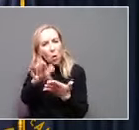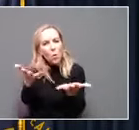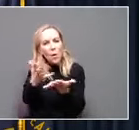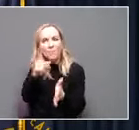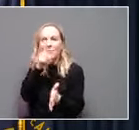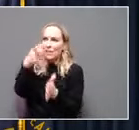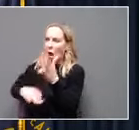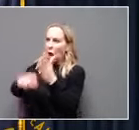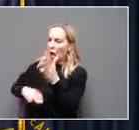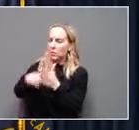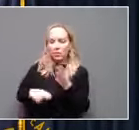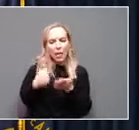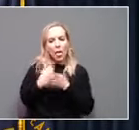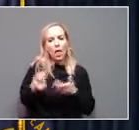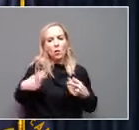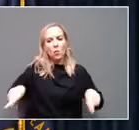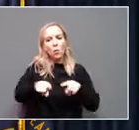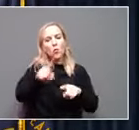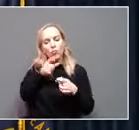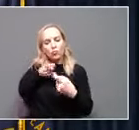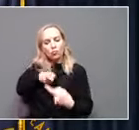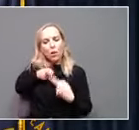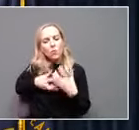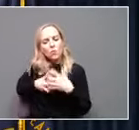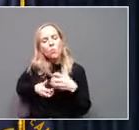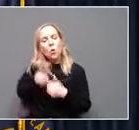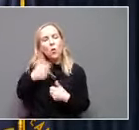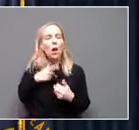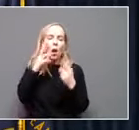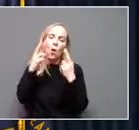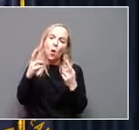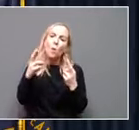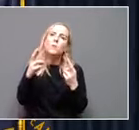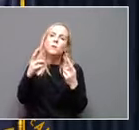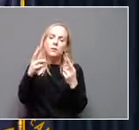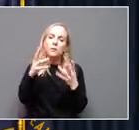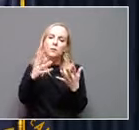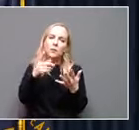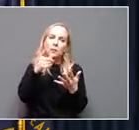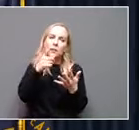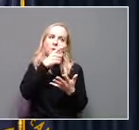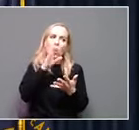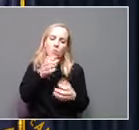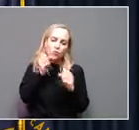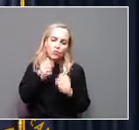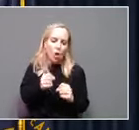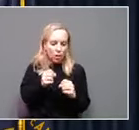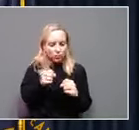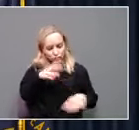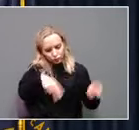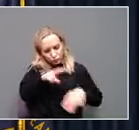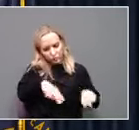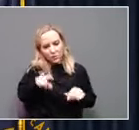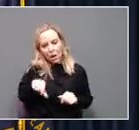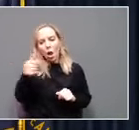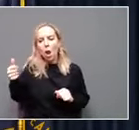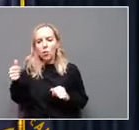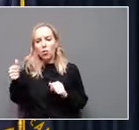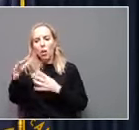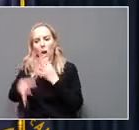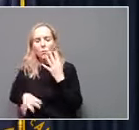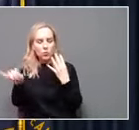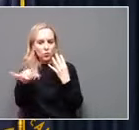and helps those that are struggling the most. So I hope they will very strongly look at that, and then we'll look at other options that are out there.